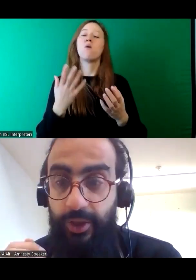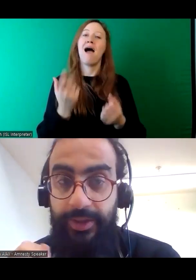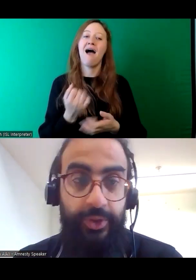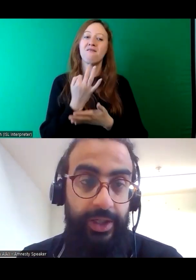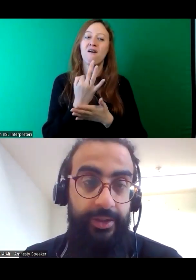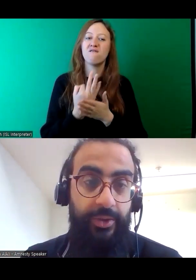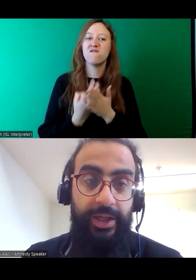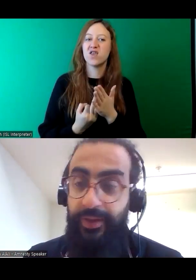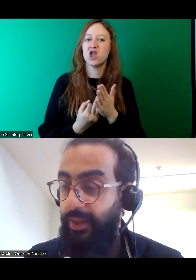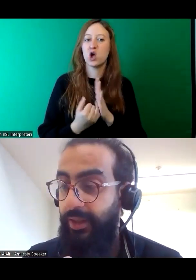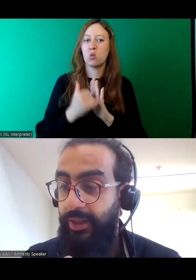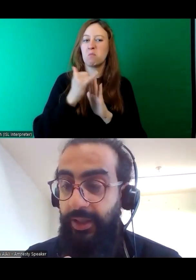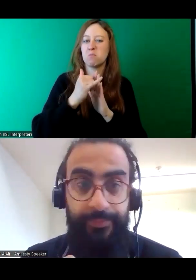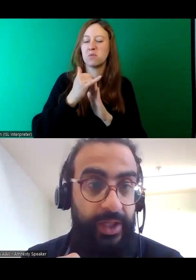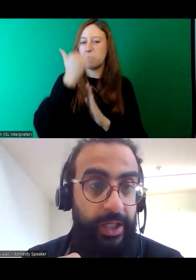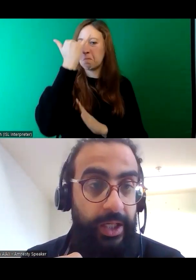this document, you can